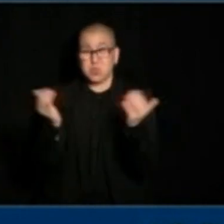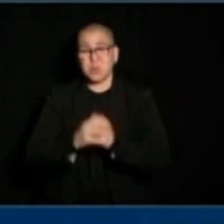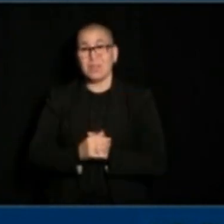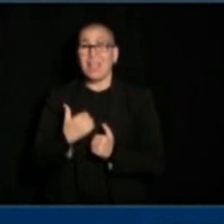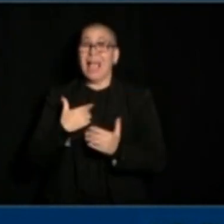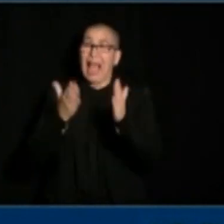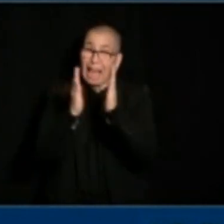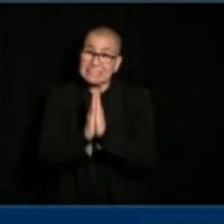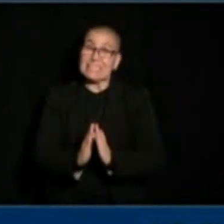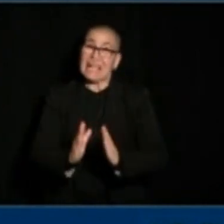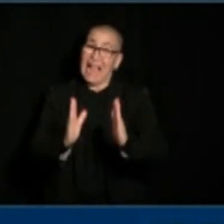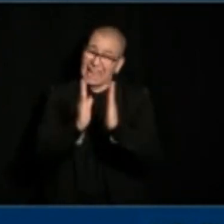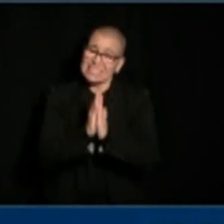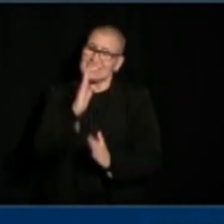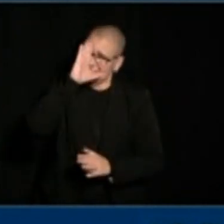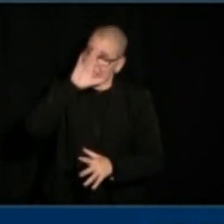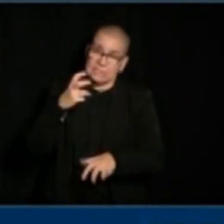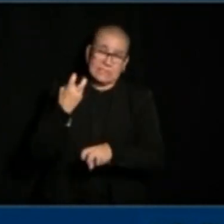work.